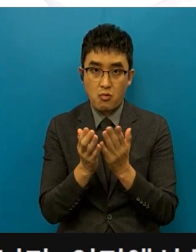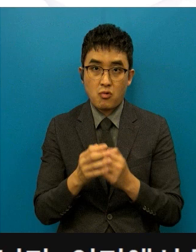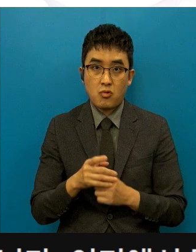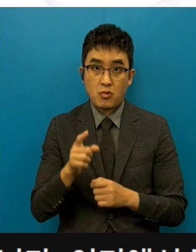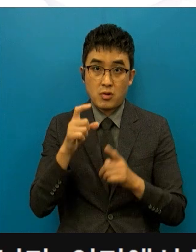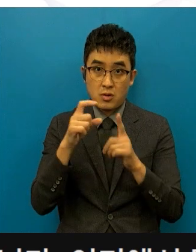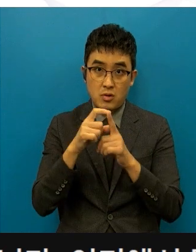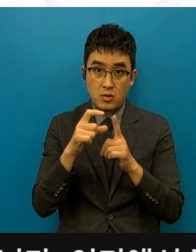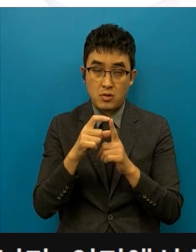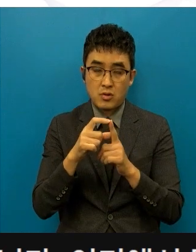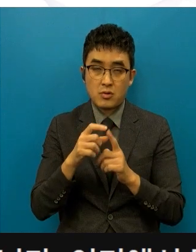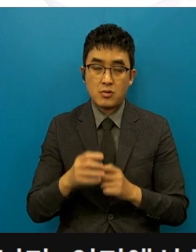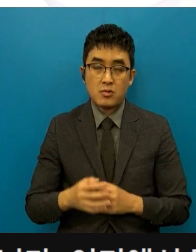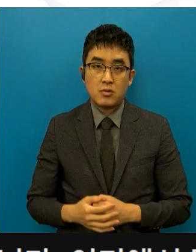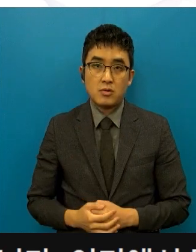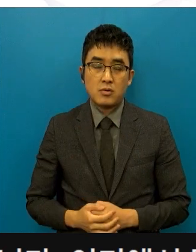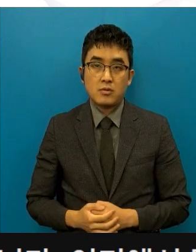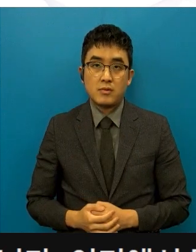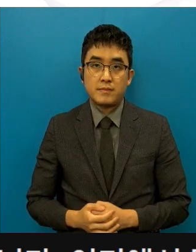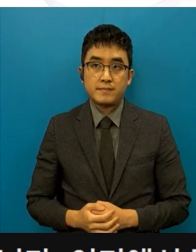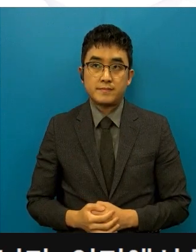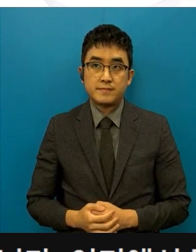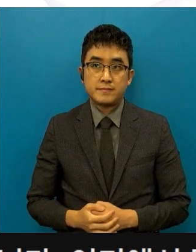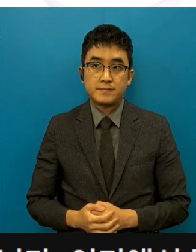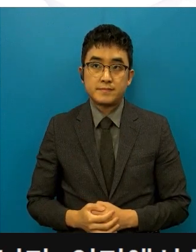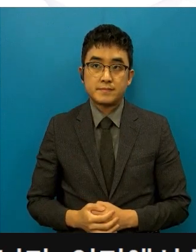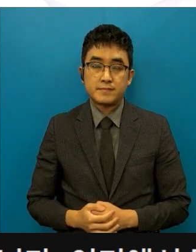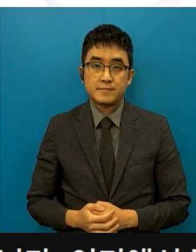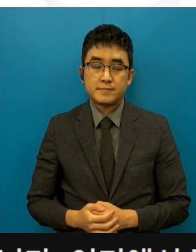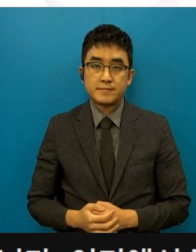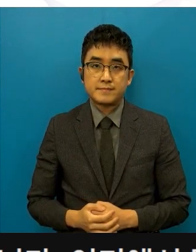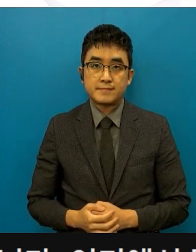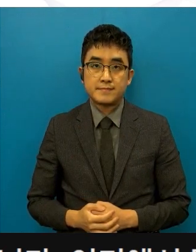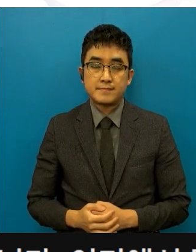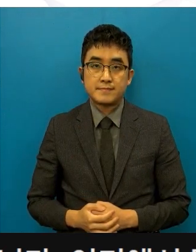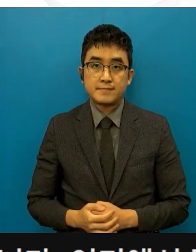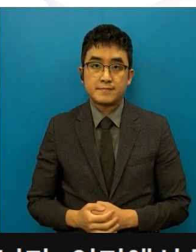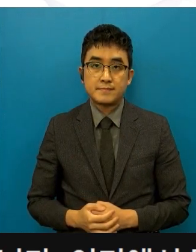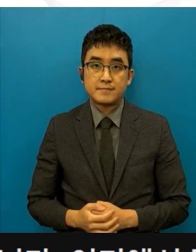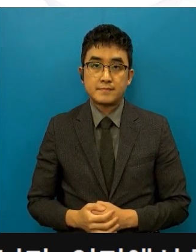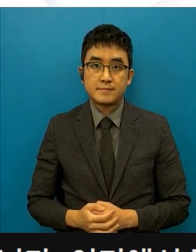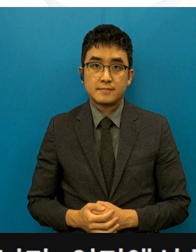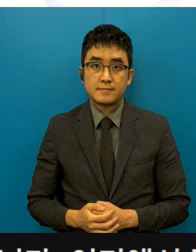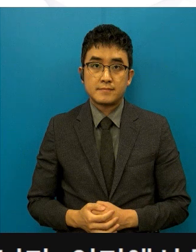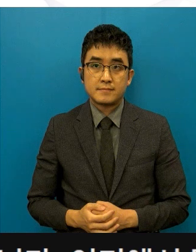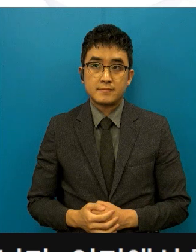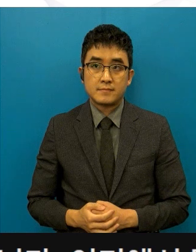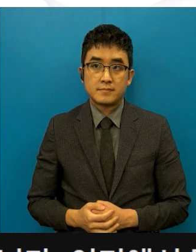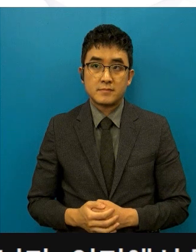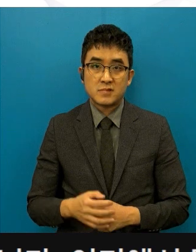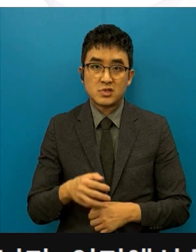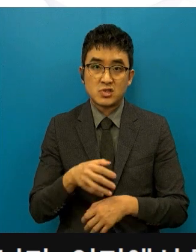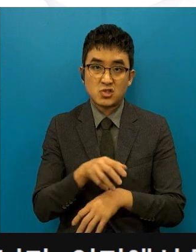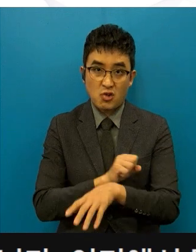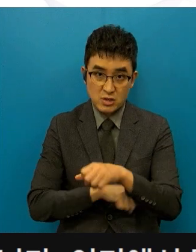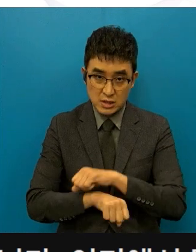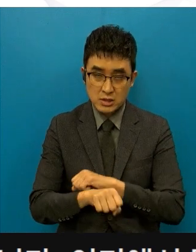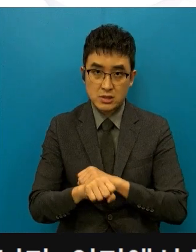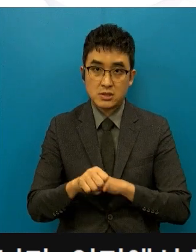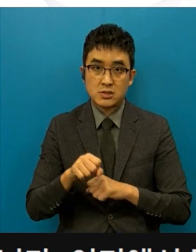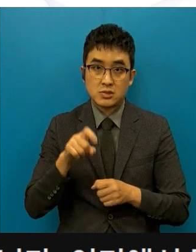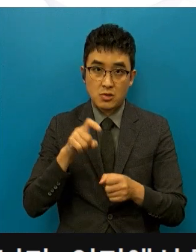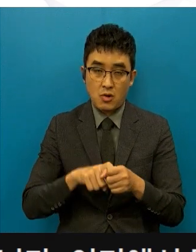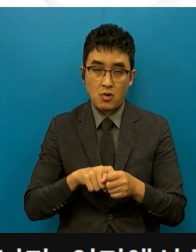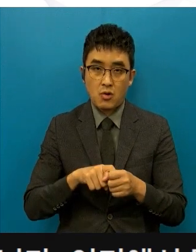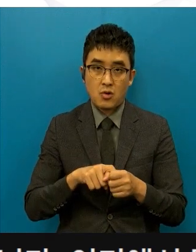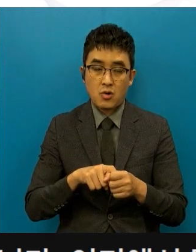request. And assisted suicide is described as ending one's own life with the help of another person. Now, I wanted to